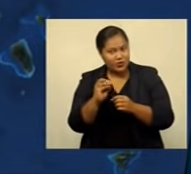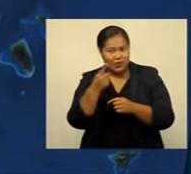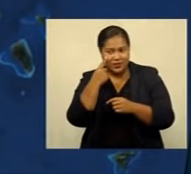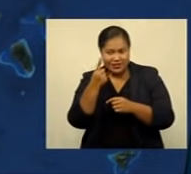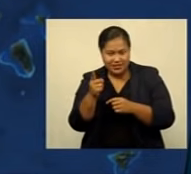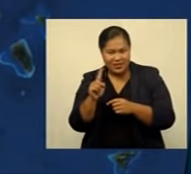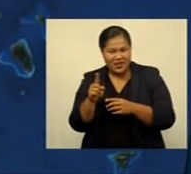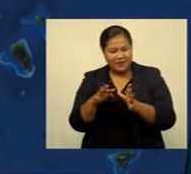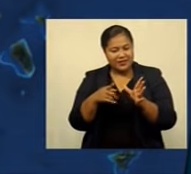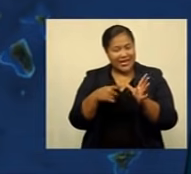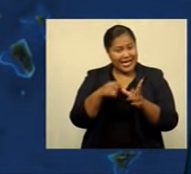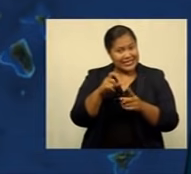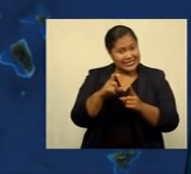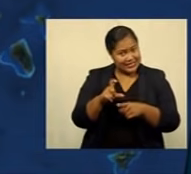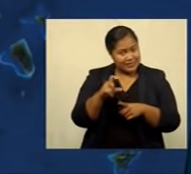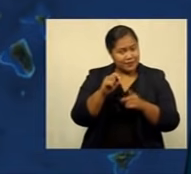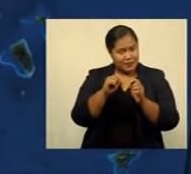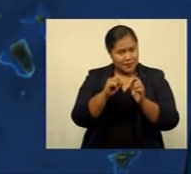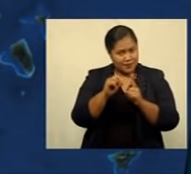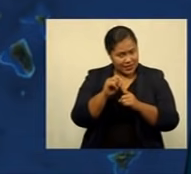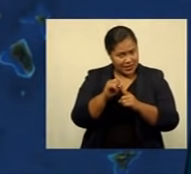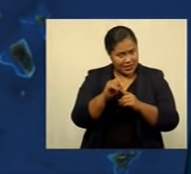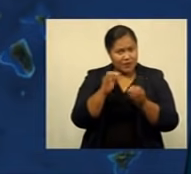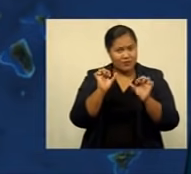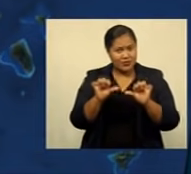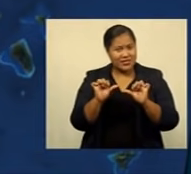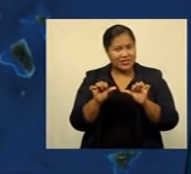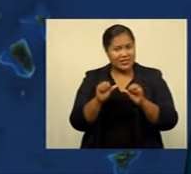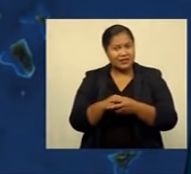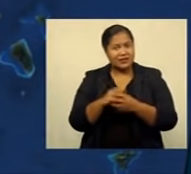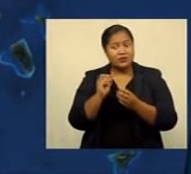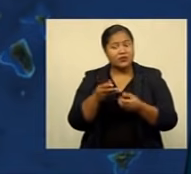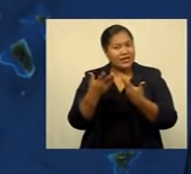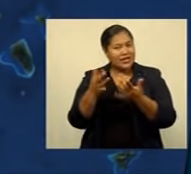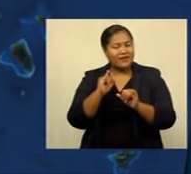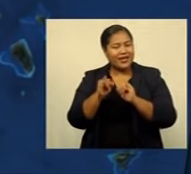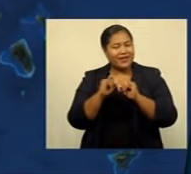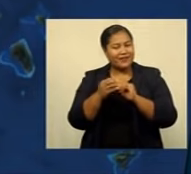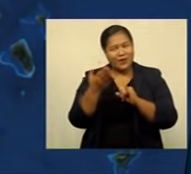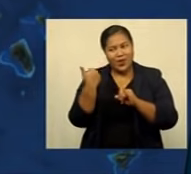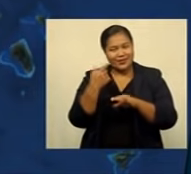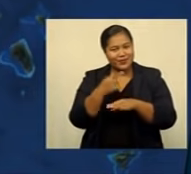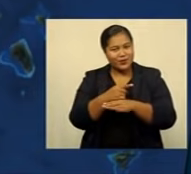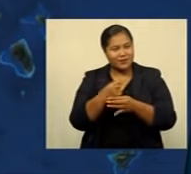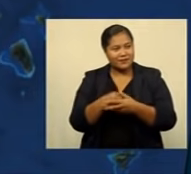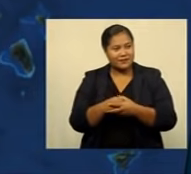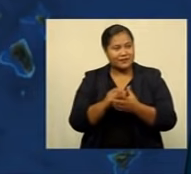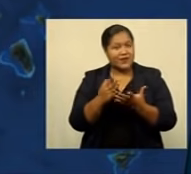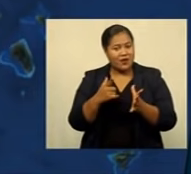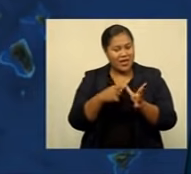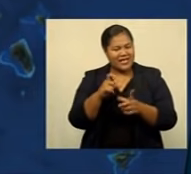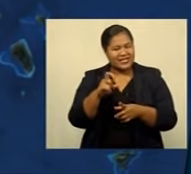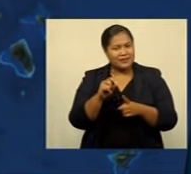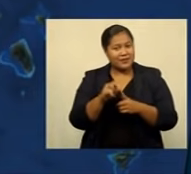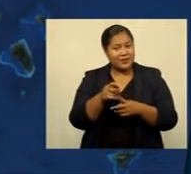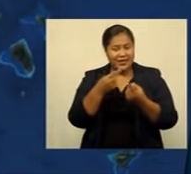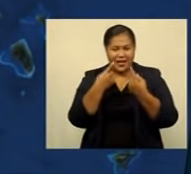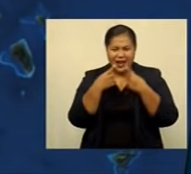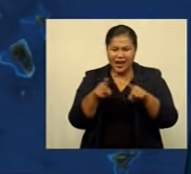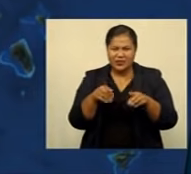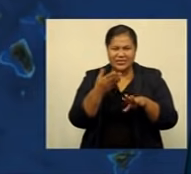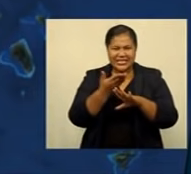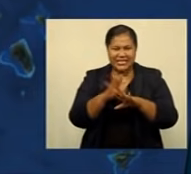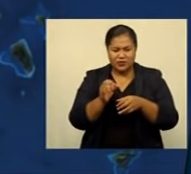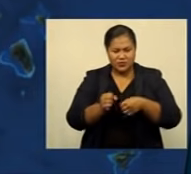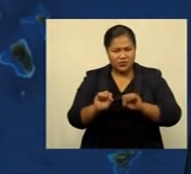ECB President Christine Lagarde foreshadowed a guidance tweak during an interview last week. The ECB announced a new strategy which